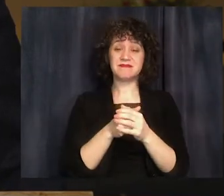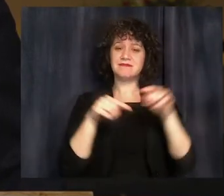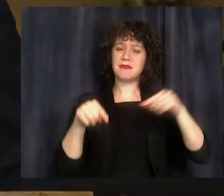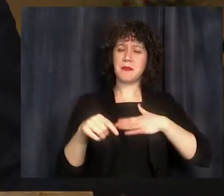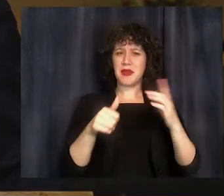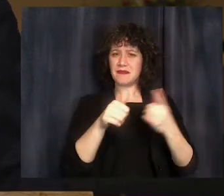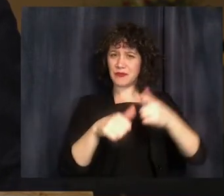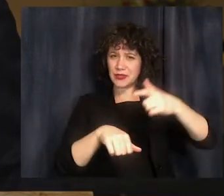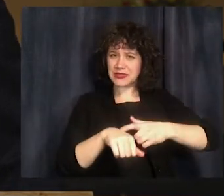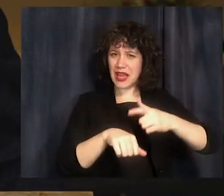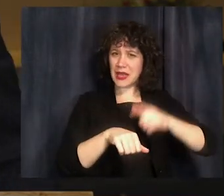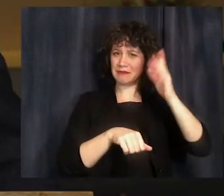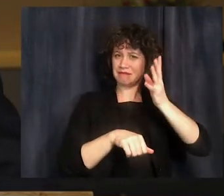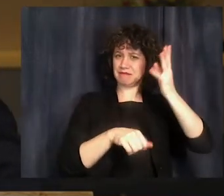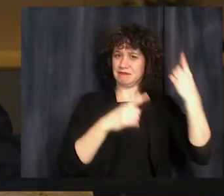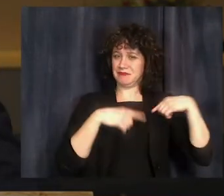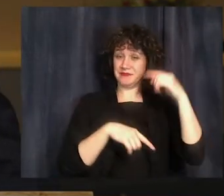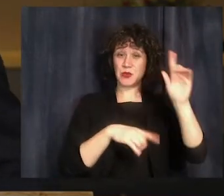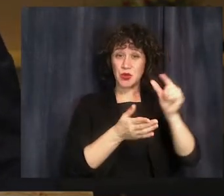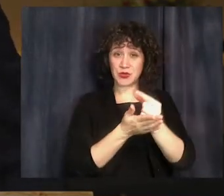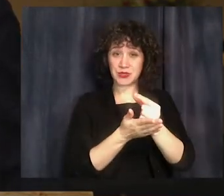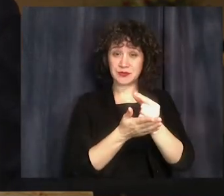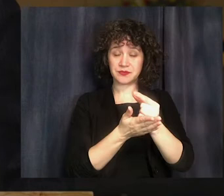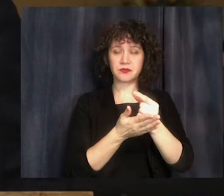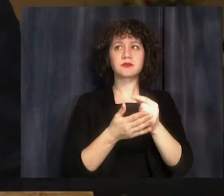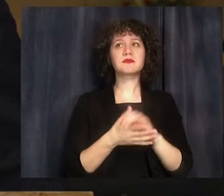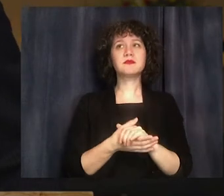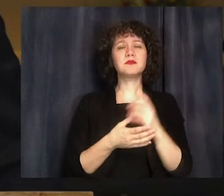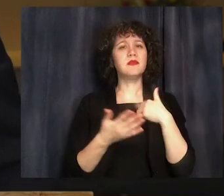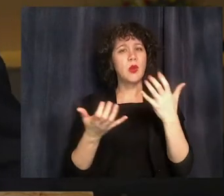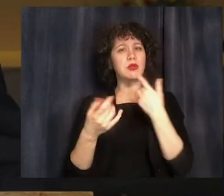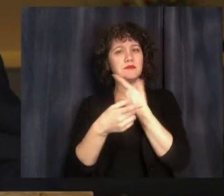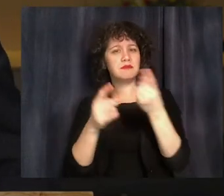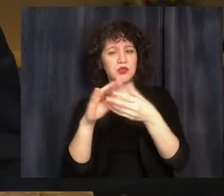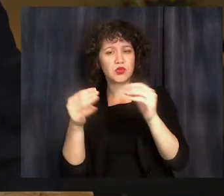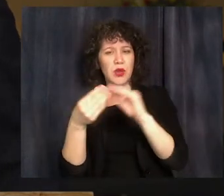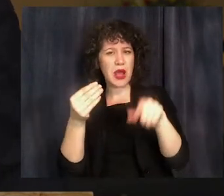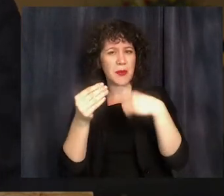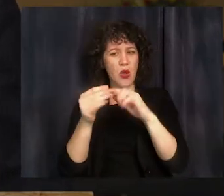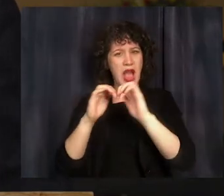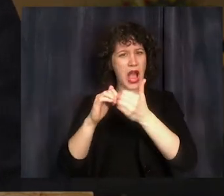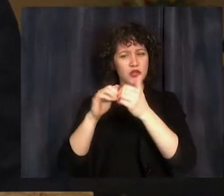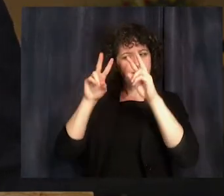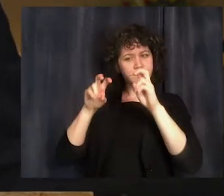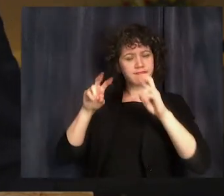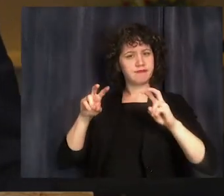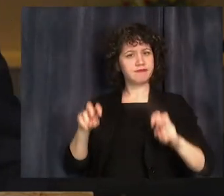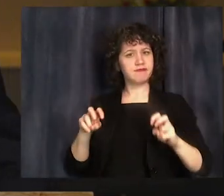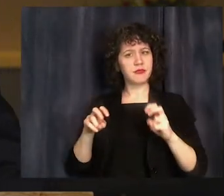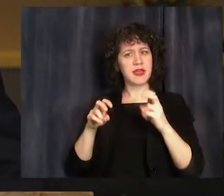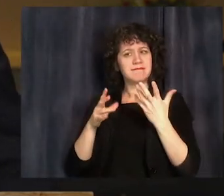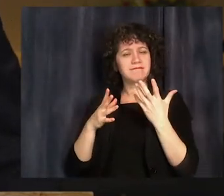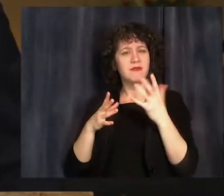speaker. I'd like to tell you a story about a way to evaluate the quality of your time. The story has a simple punchline, but the